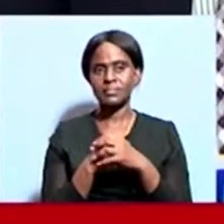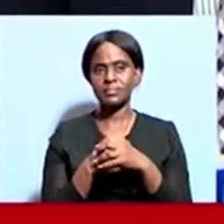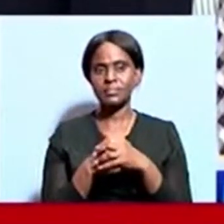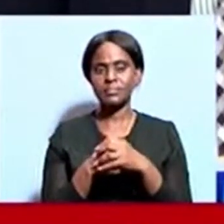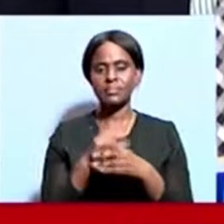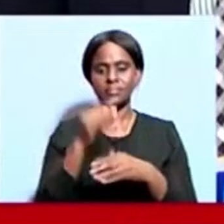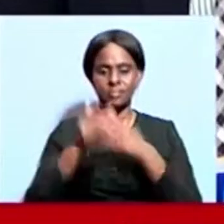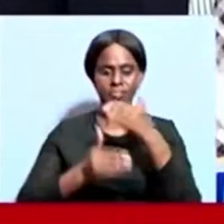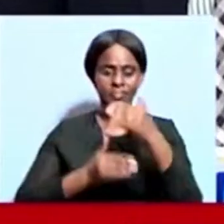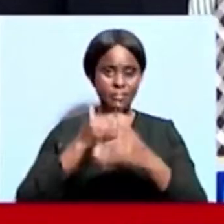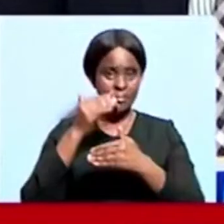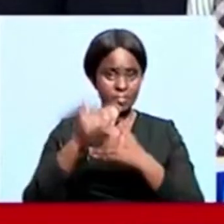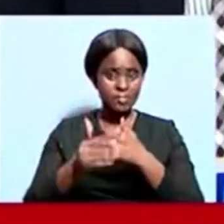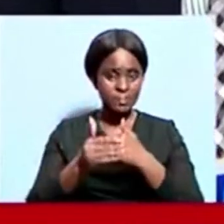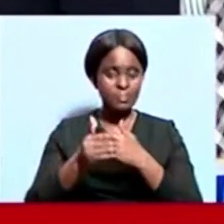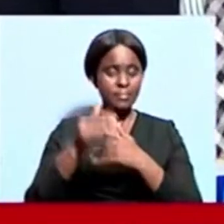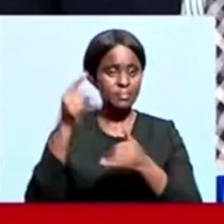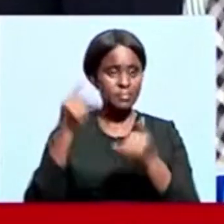The next query